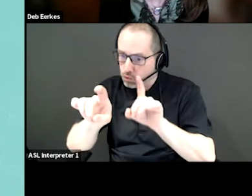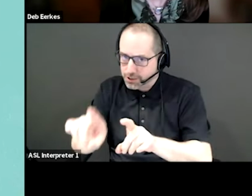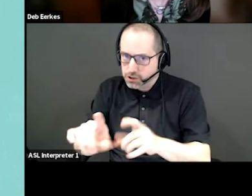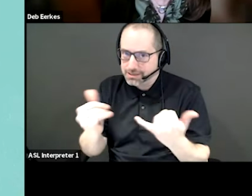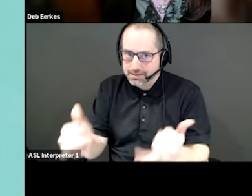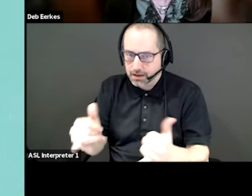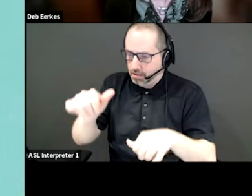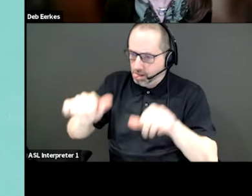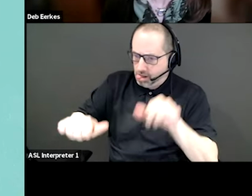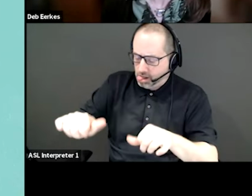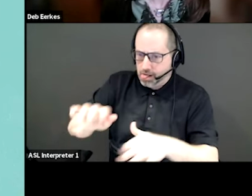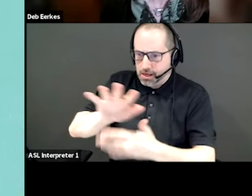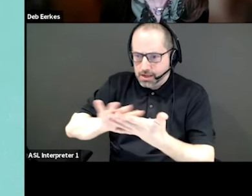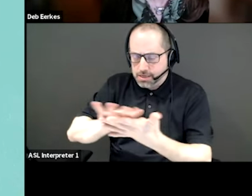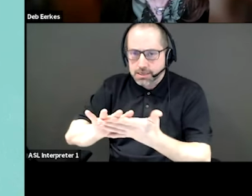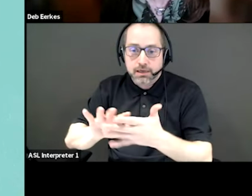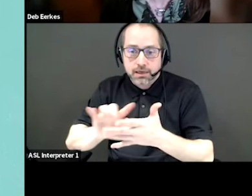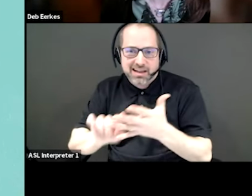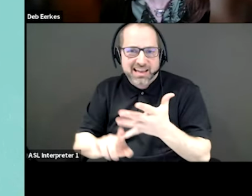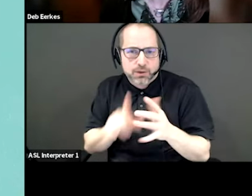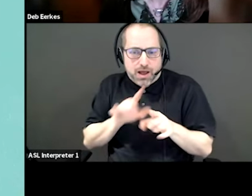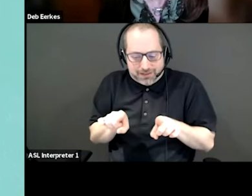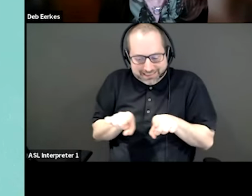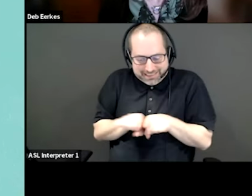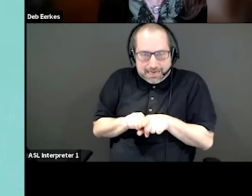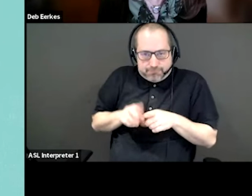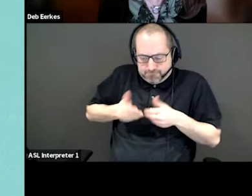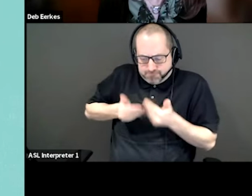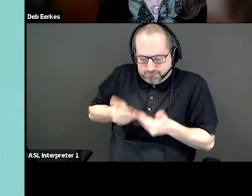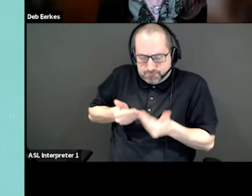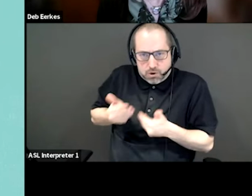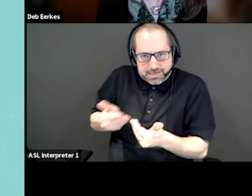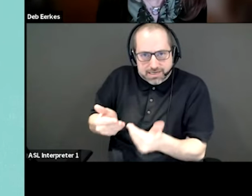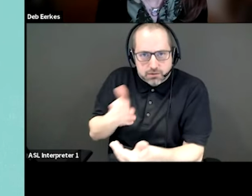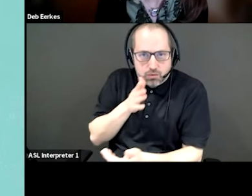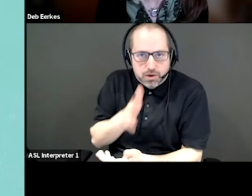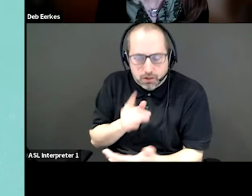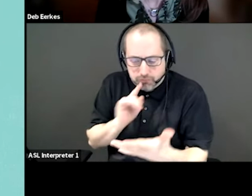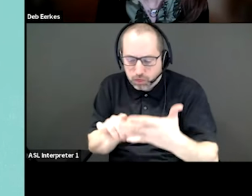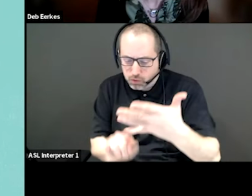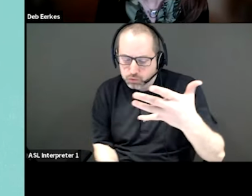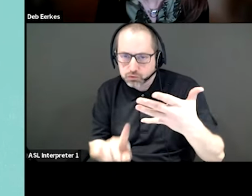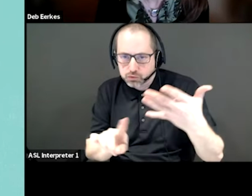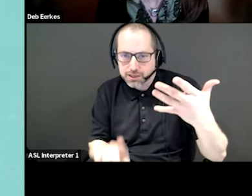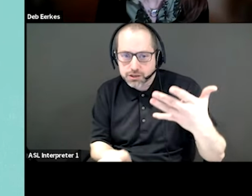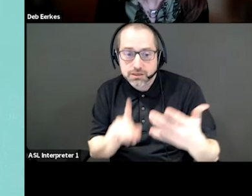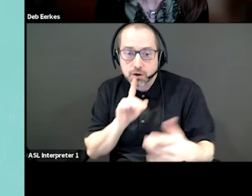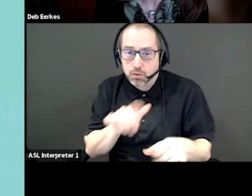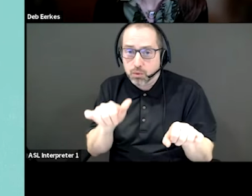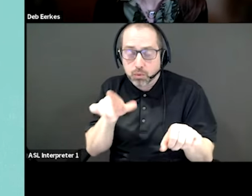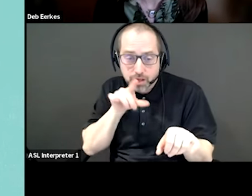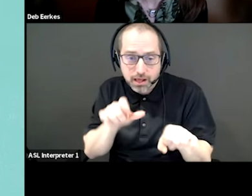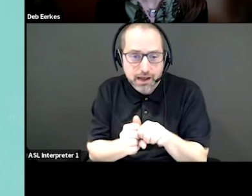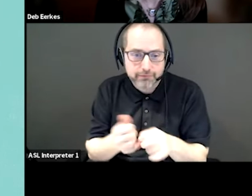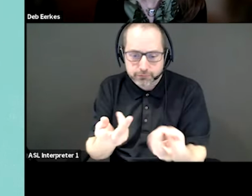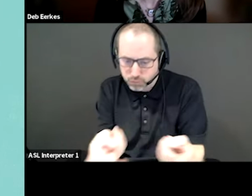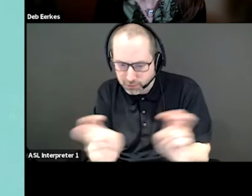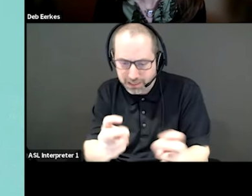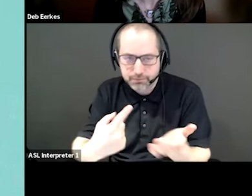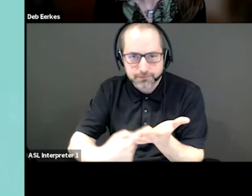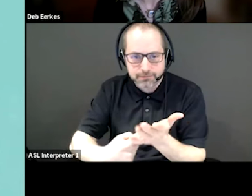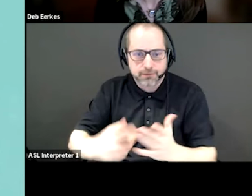we'll be bringing a similar methodology to these questions. We're going to be holding closed roundtable discussions